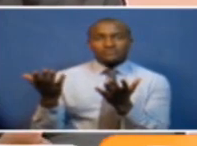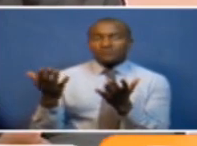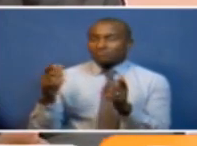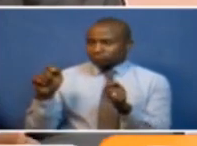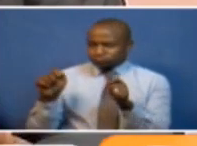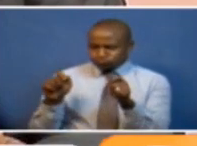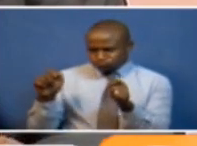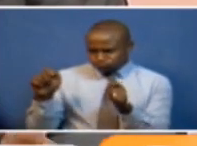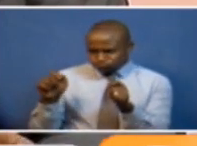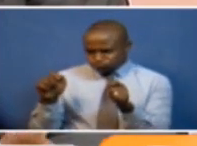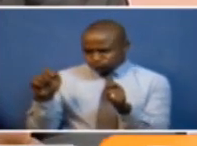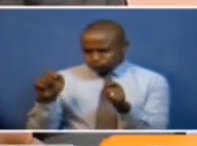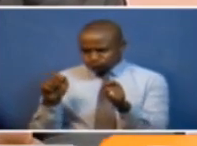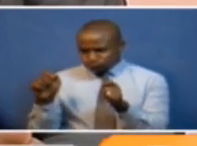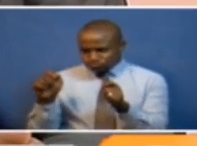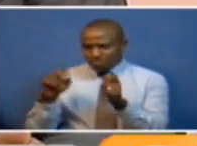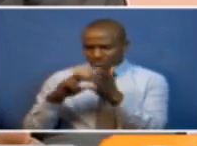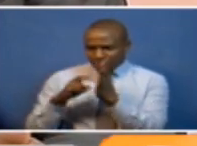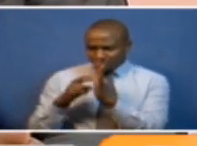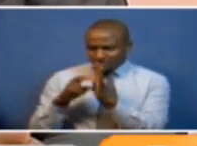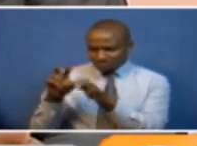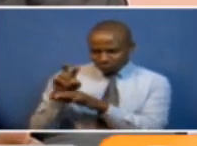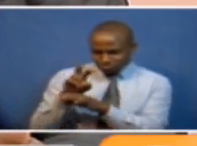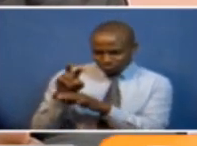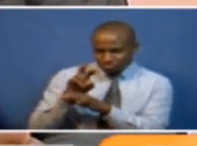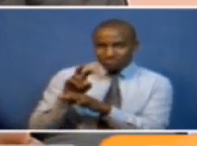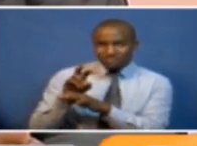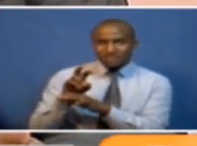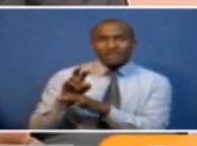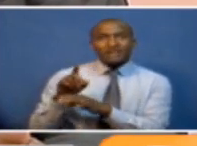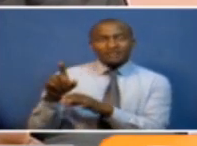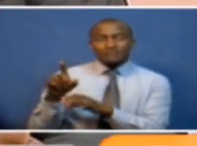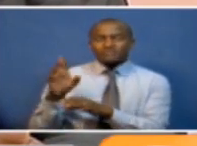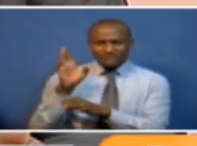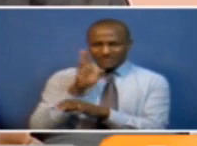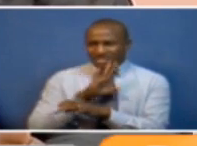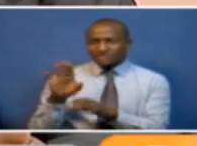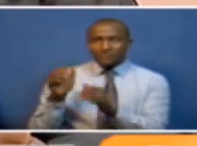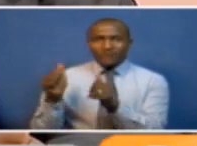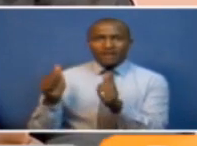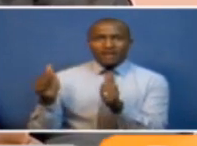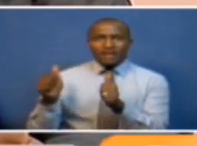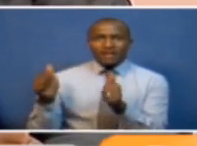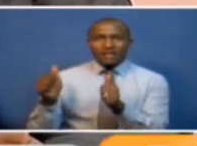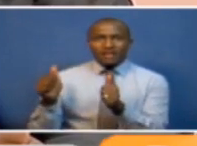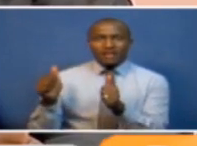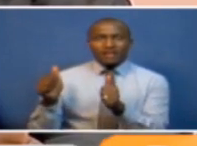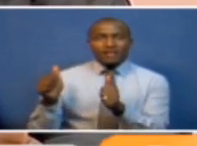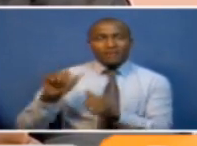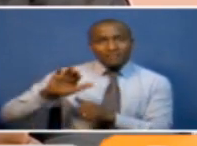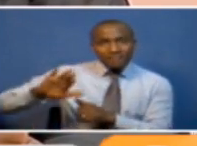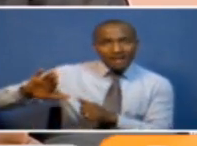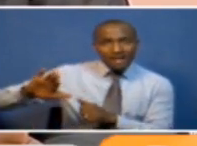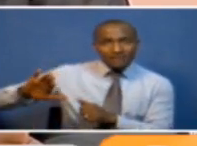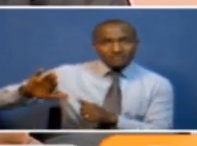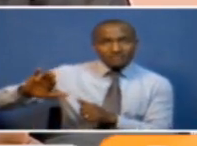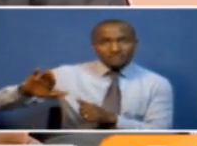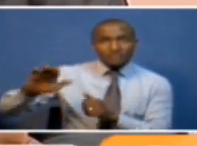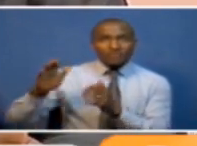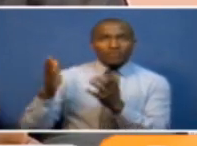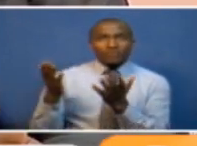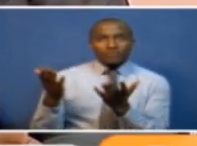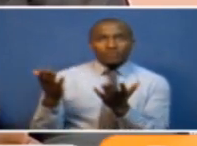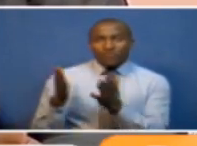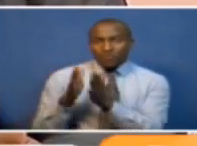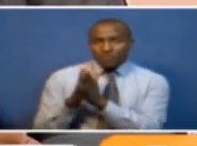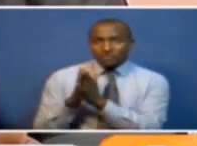management, project management perspective, is really completed. The work that is left with